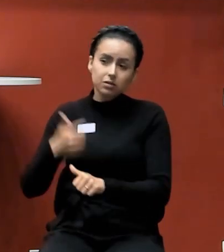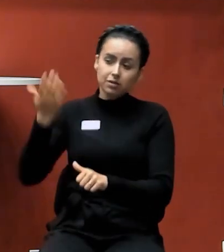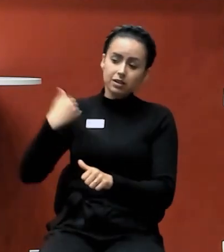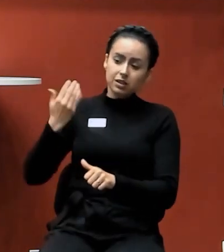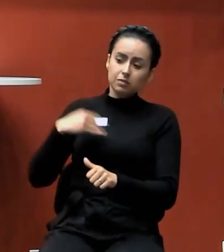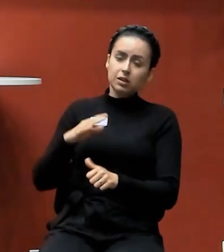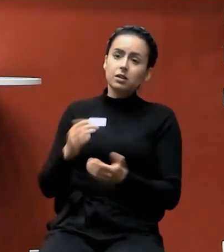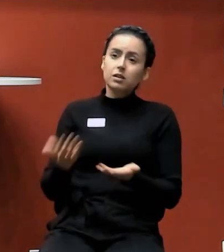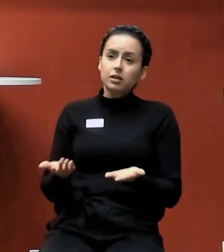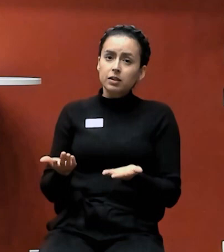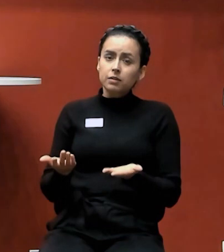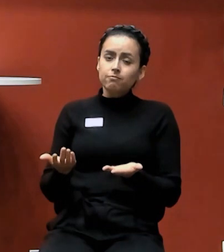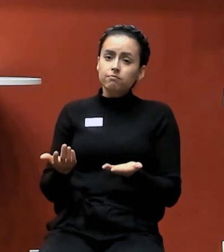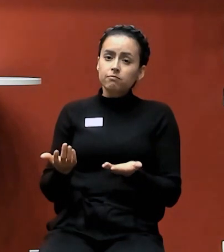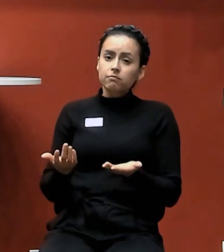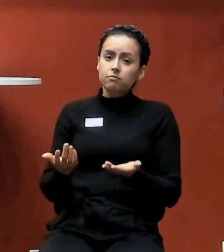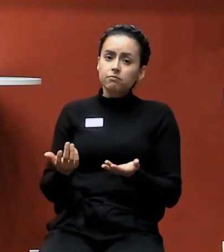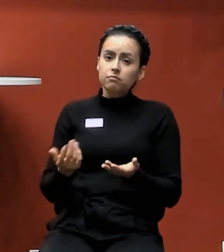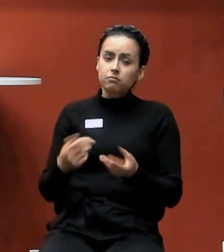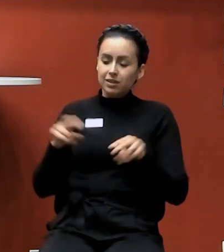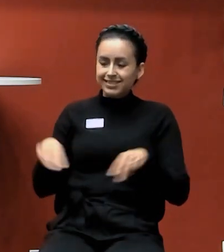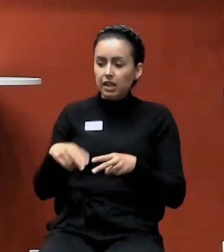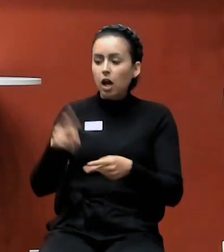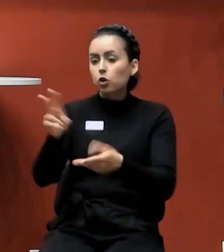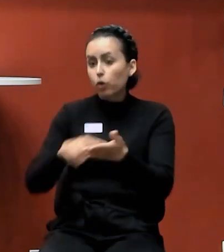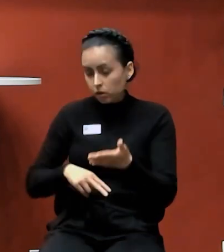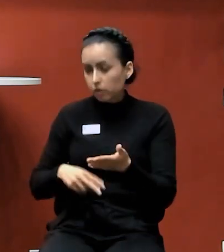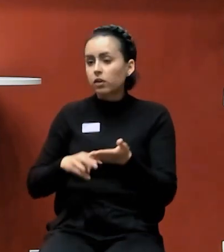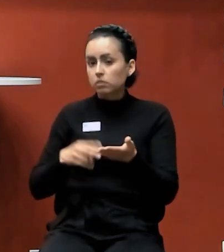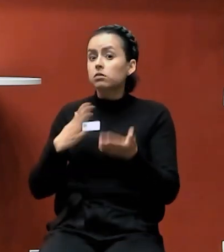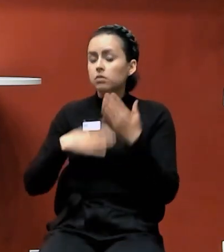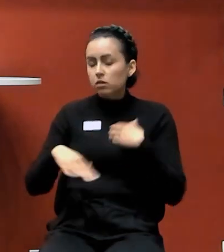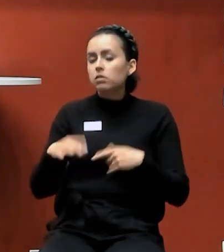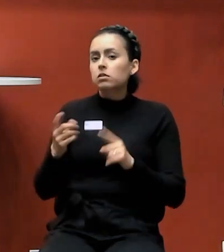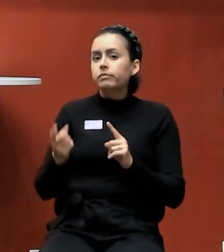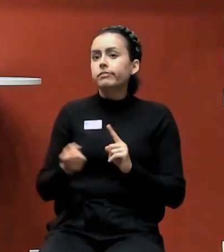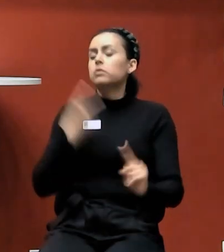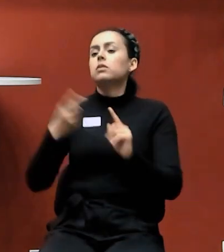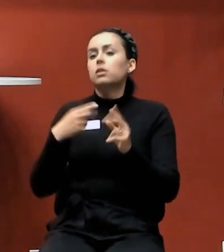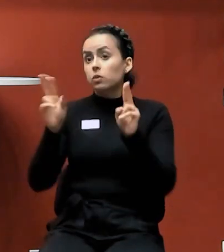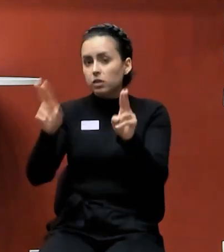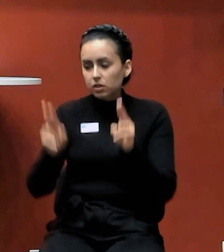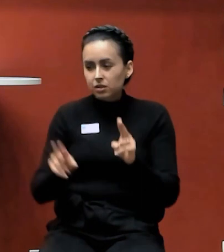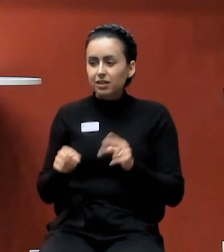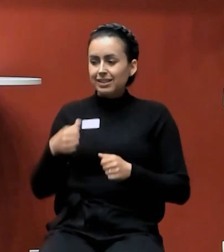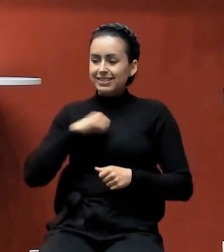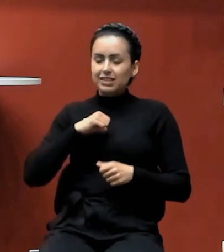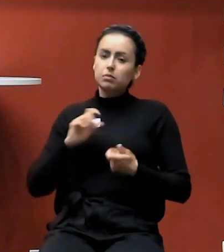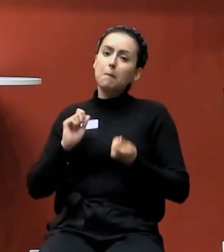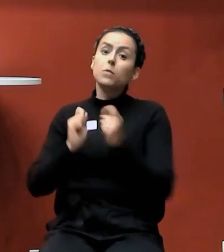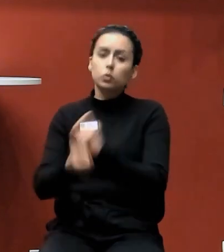in choosing being a dancer and choreographer for real, like professionally. It was kind of a pivoting point for me.